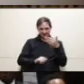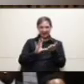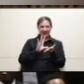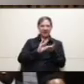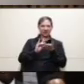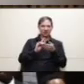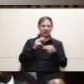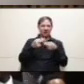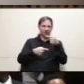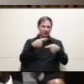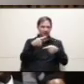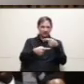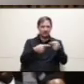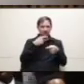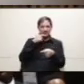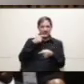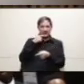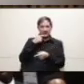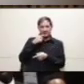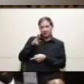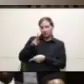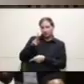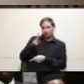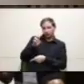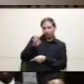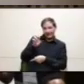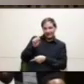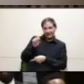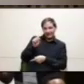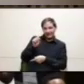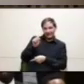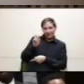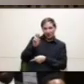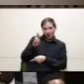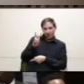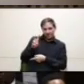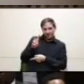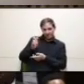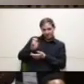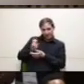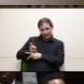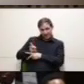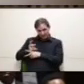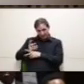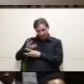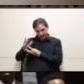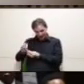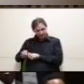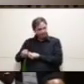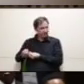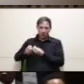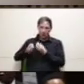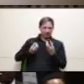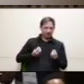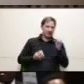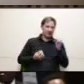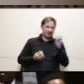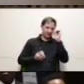There are no reserve to cover on month expenditure, whilst the ratio is at